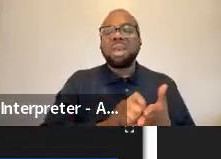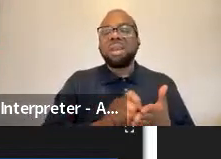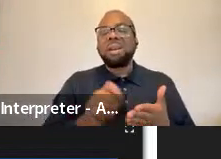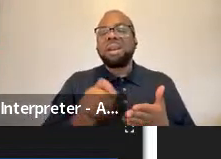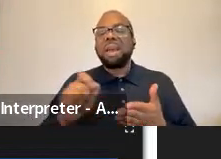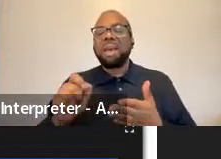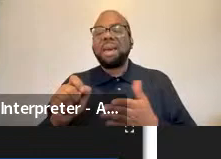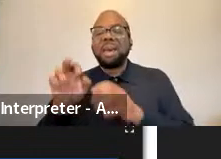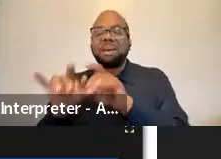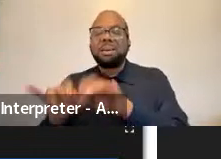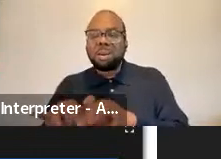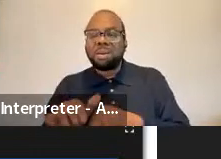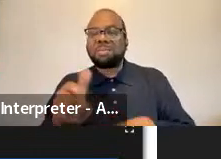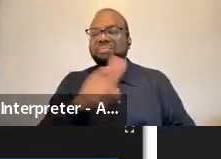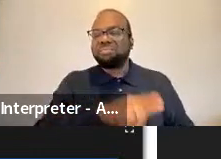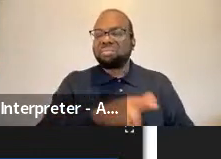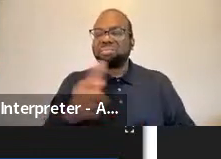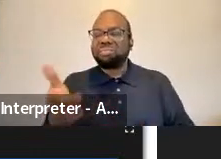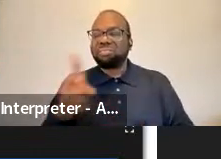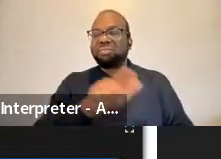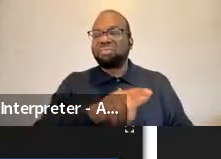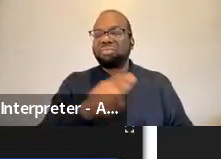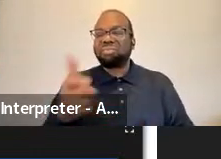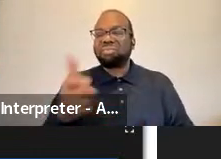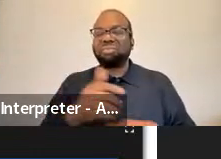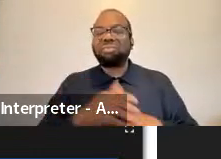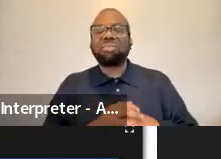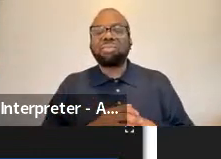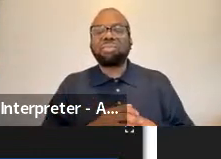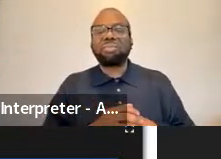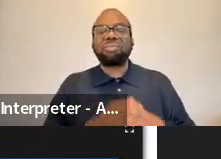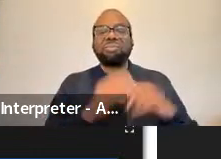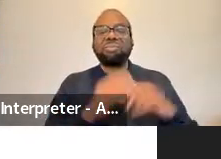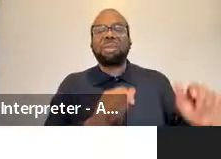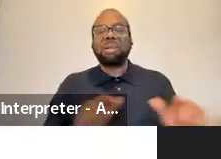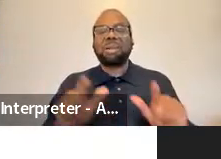to ask questions verbally. Next slide, please.